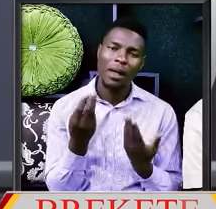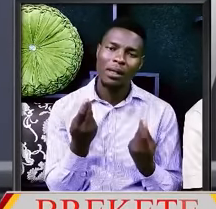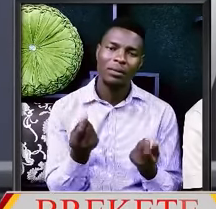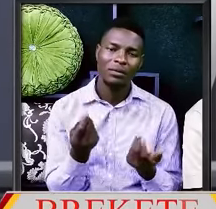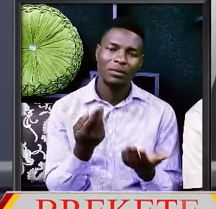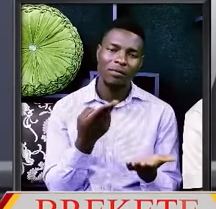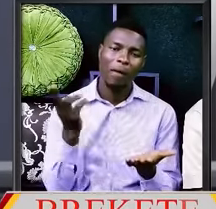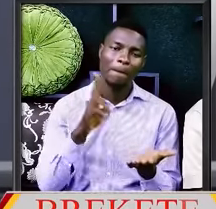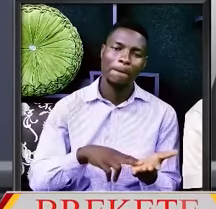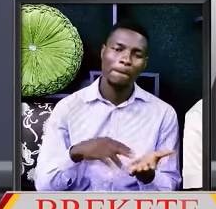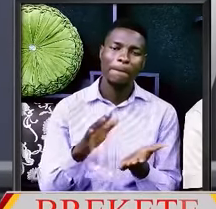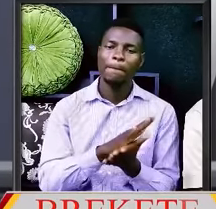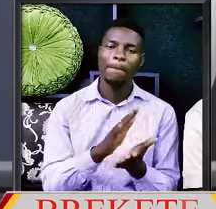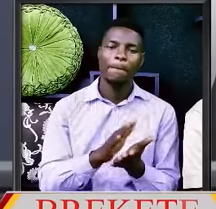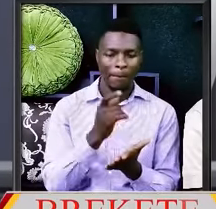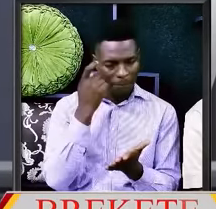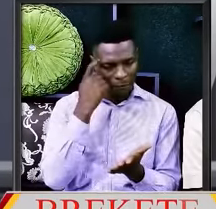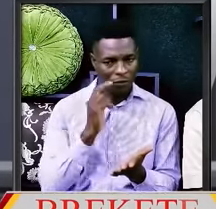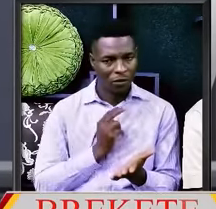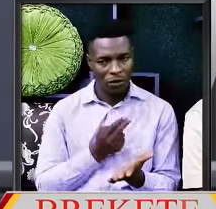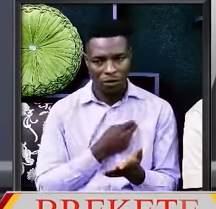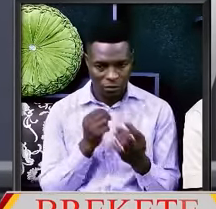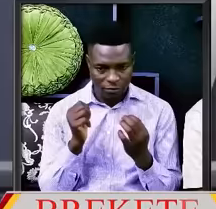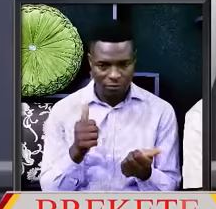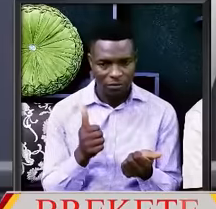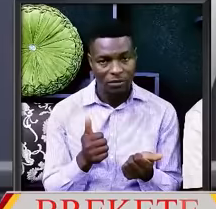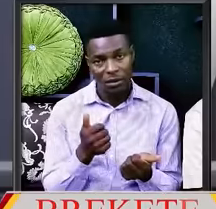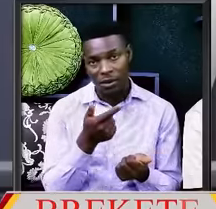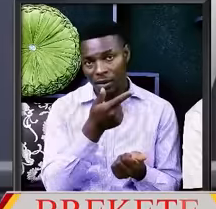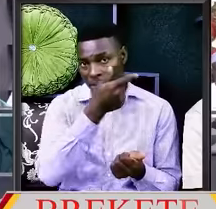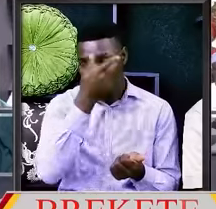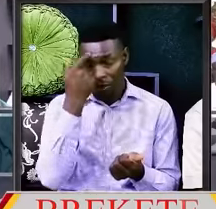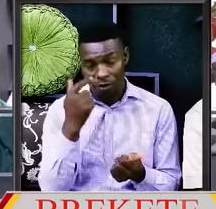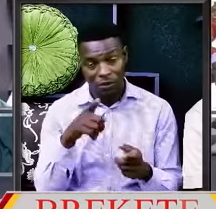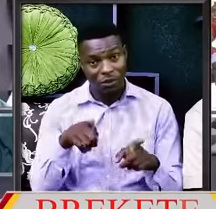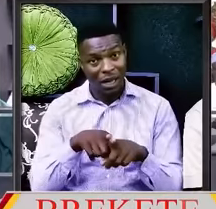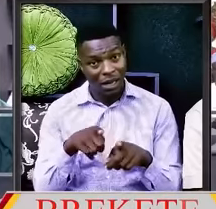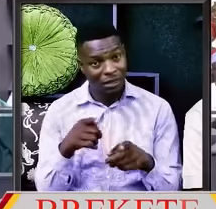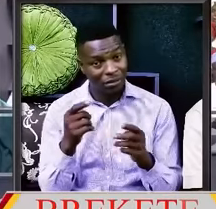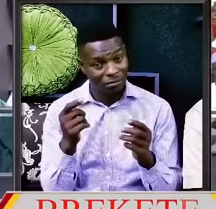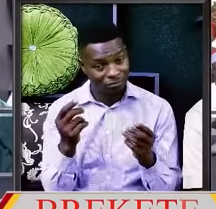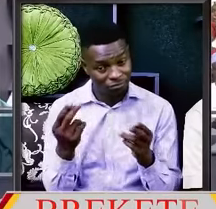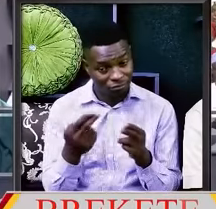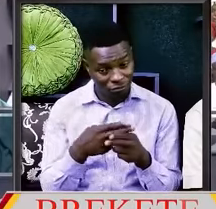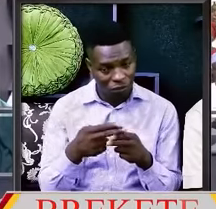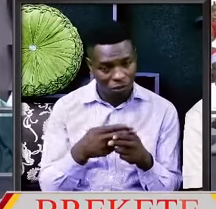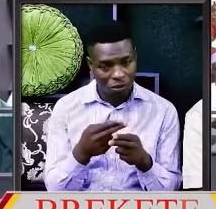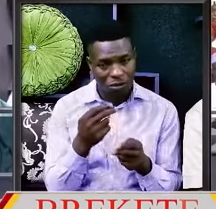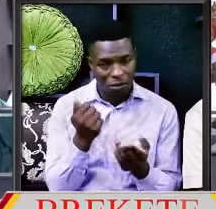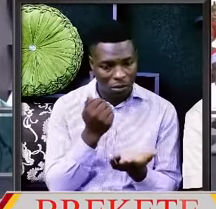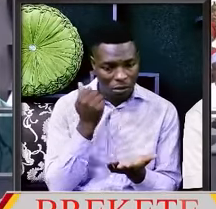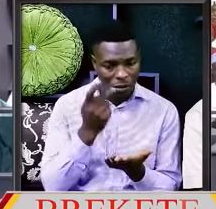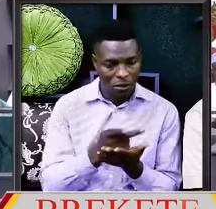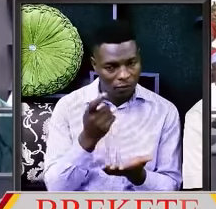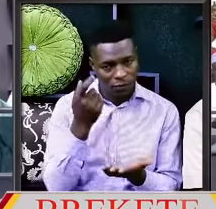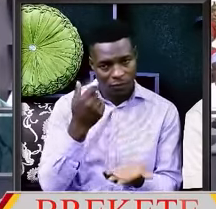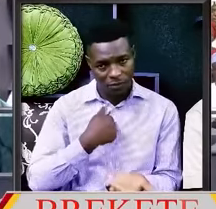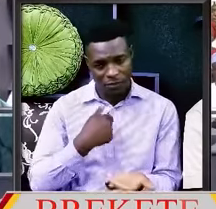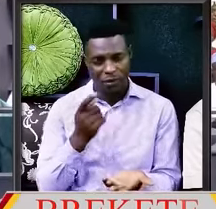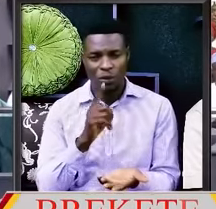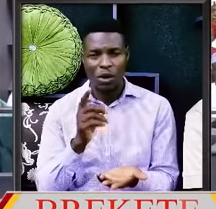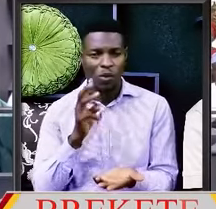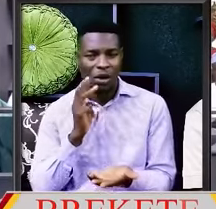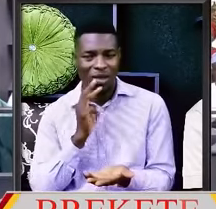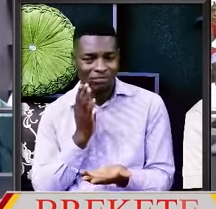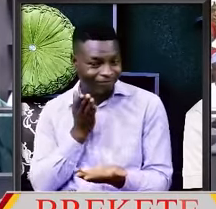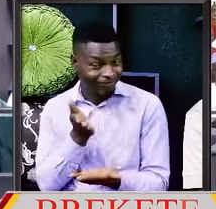us instantly. Okay, sir. Because as soon as they confirm to me, say, see where water they,